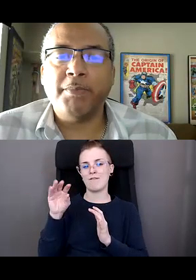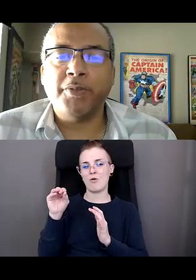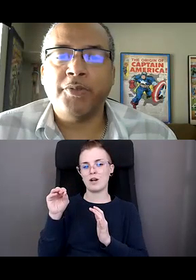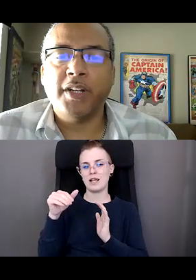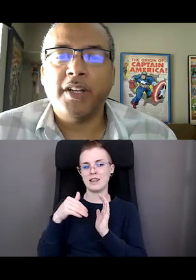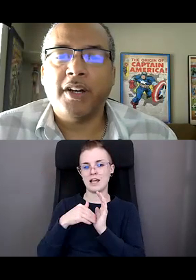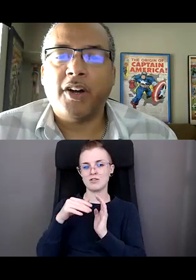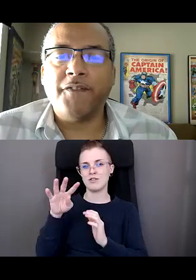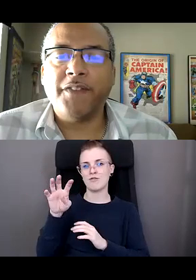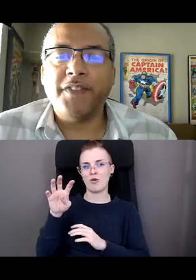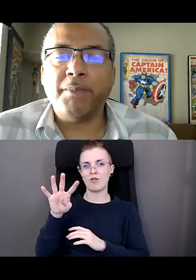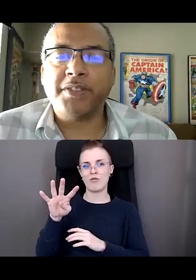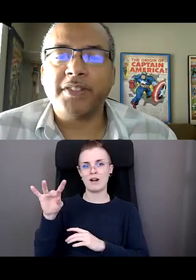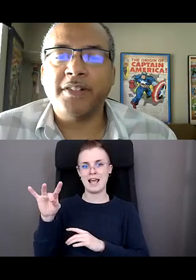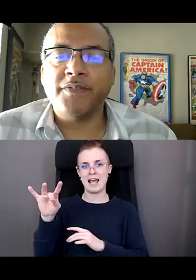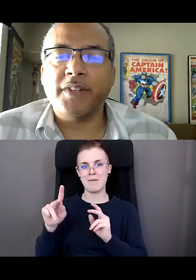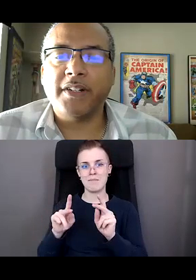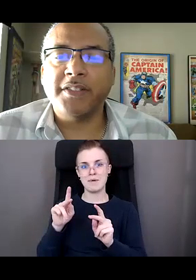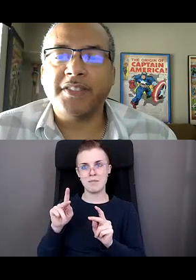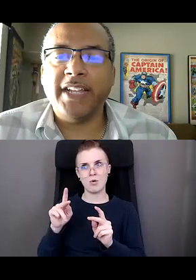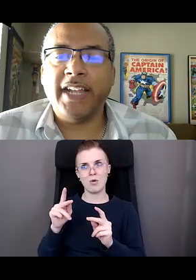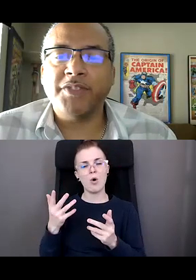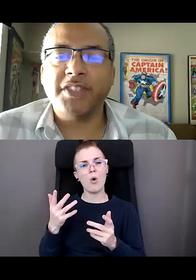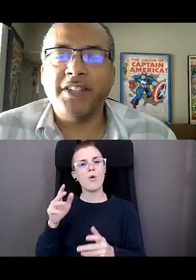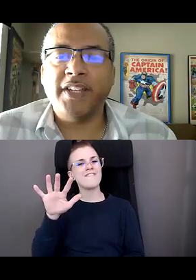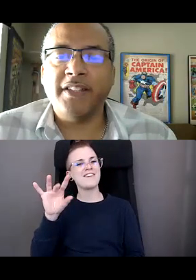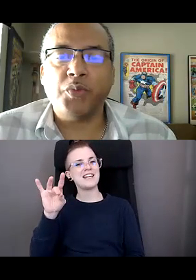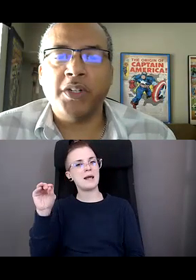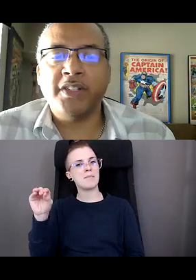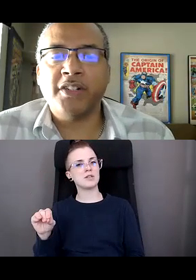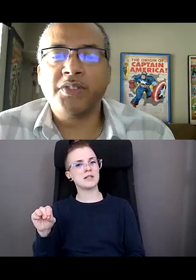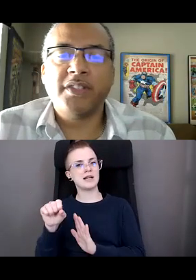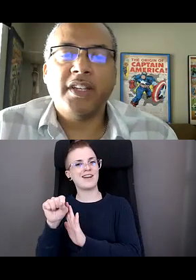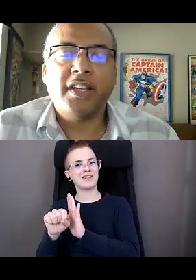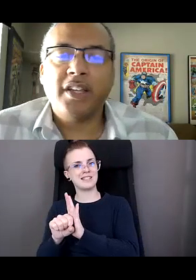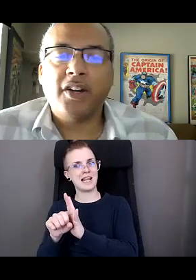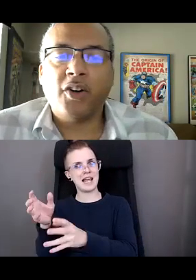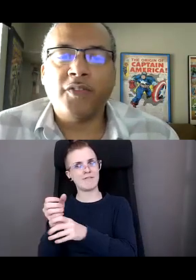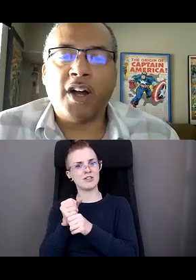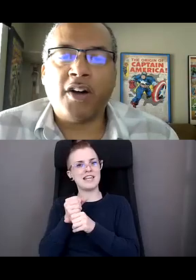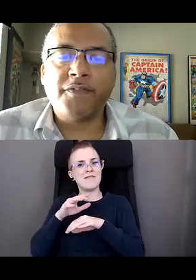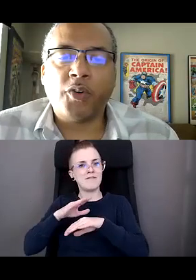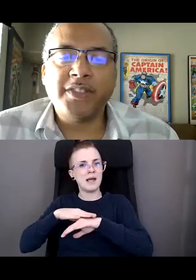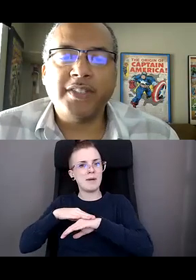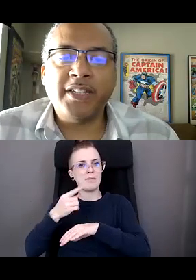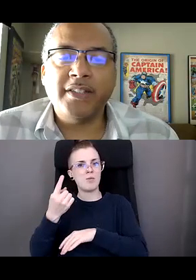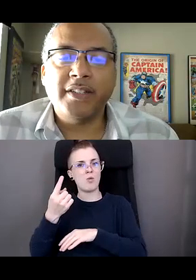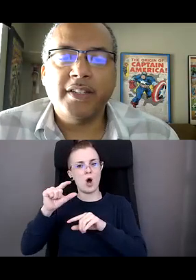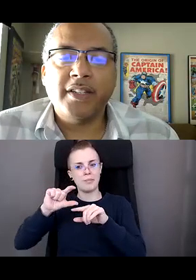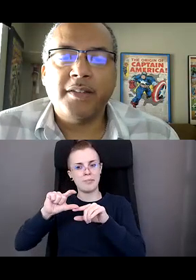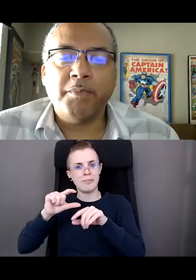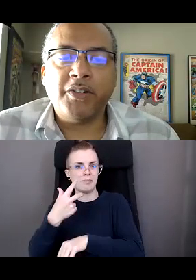16,940,448 people, or 58% of the state, had received at least one dose. Overall,